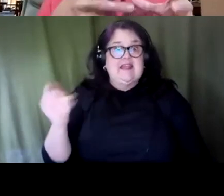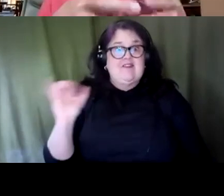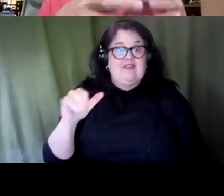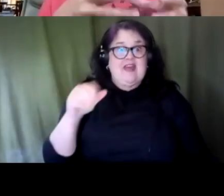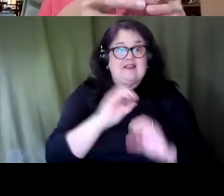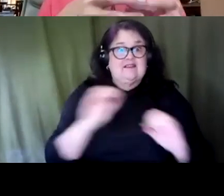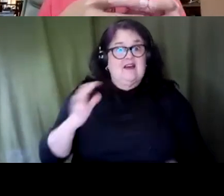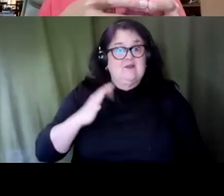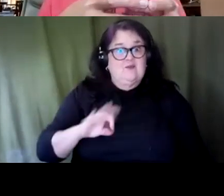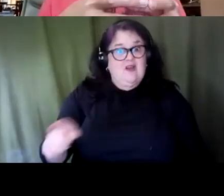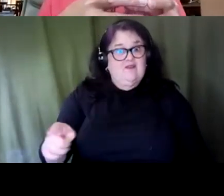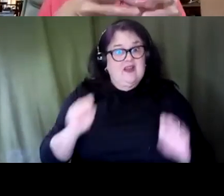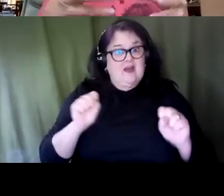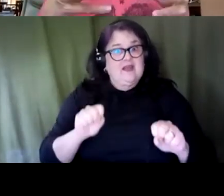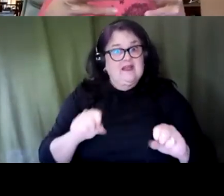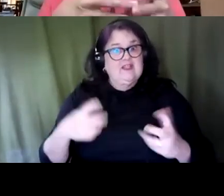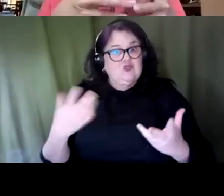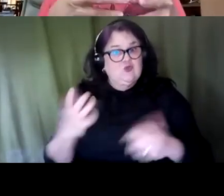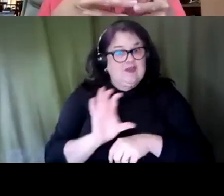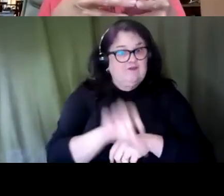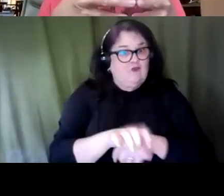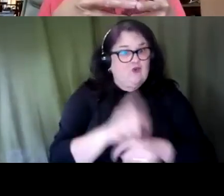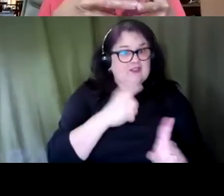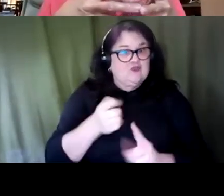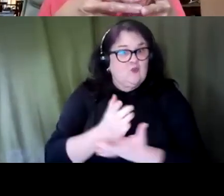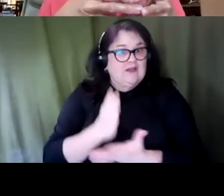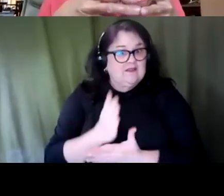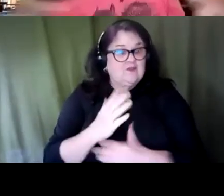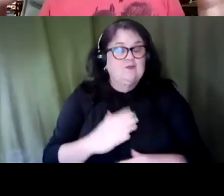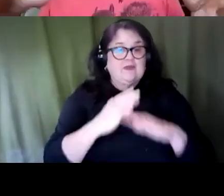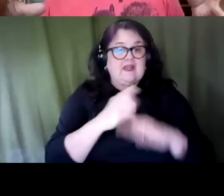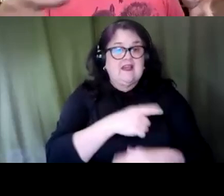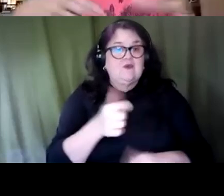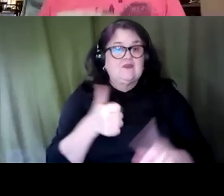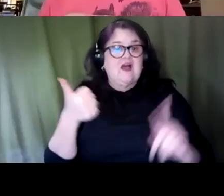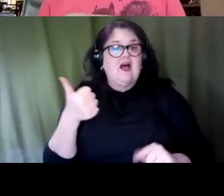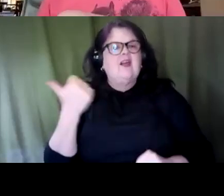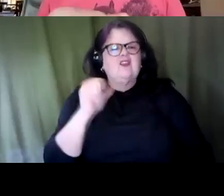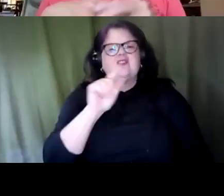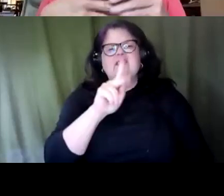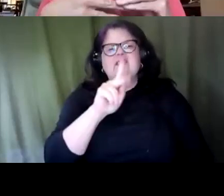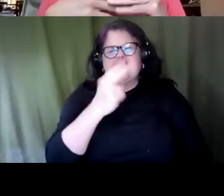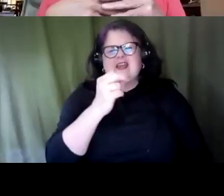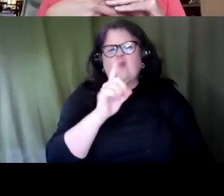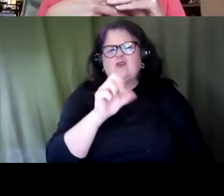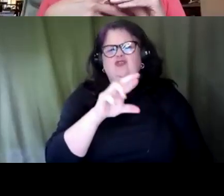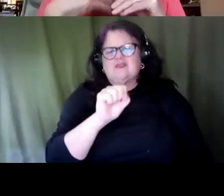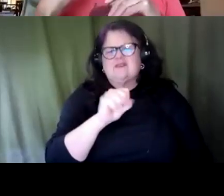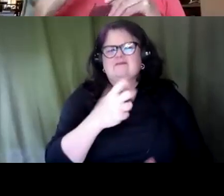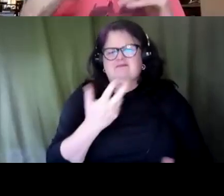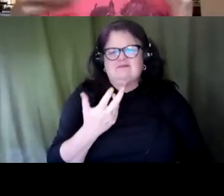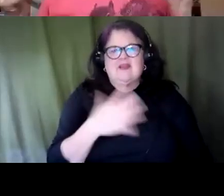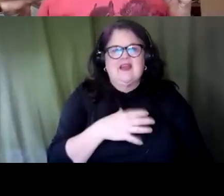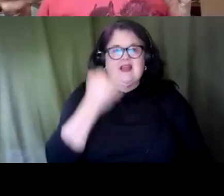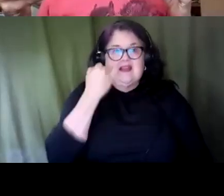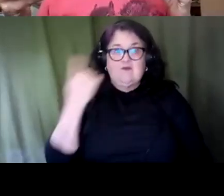to enforce certain rights to protect those other stakeholders. And of course, if there's